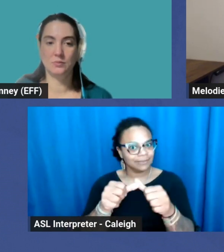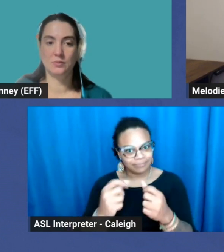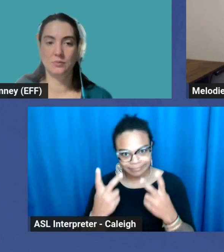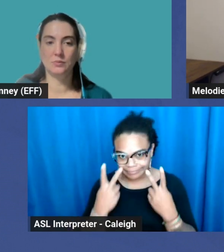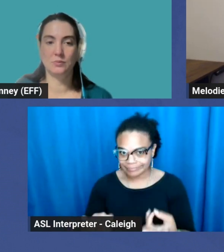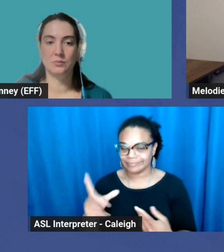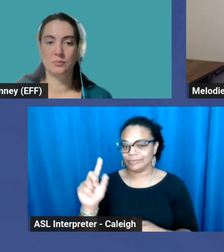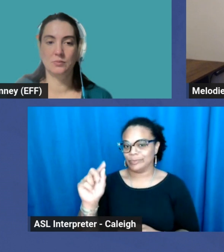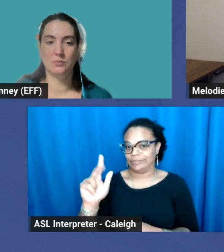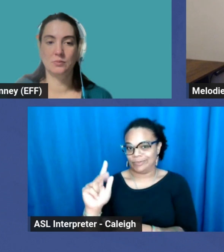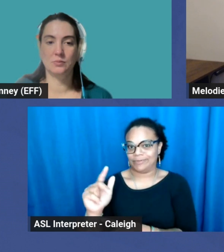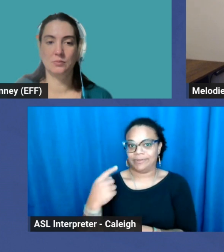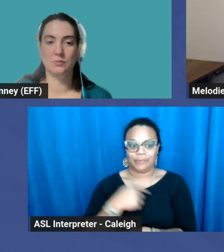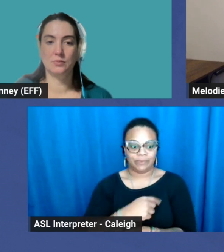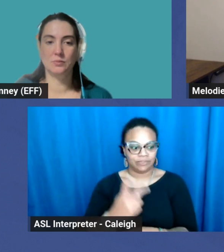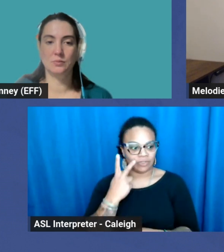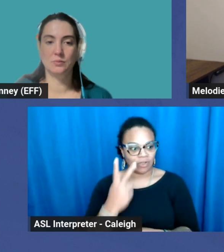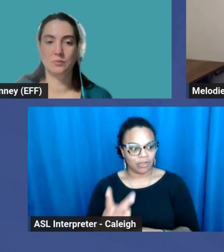2023